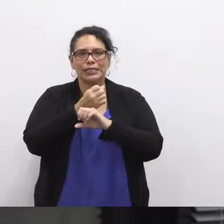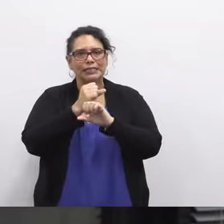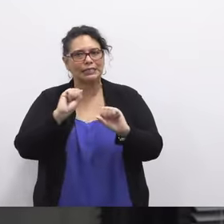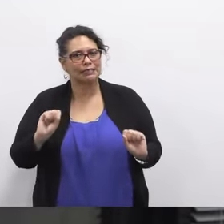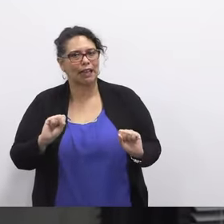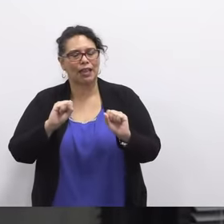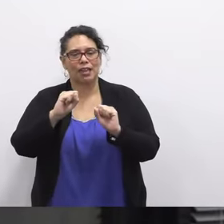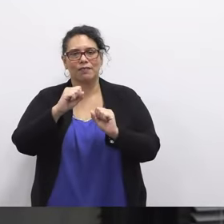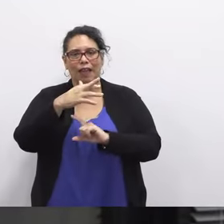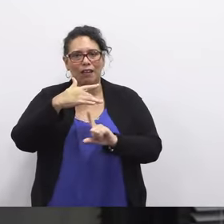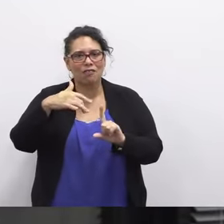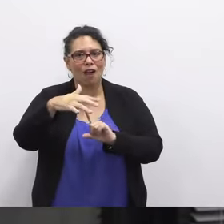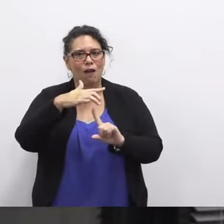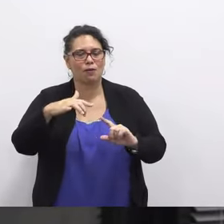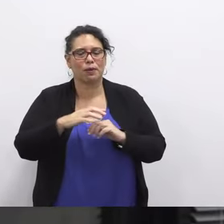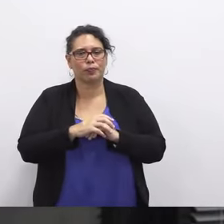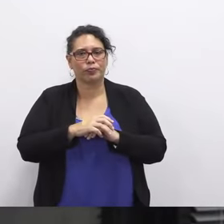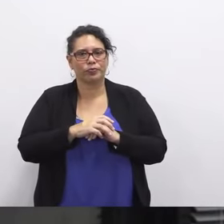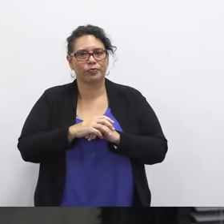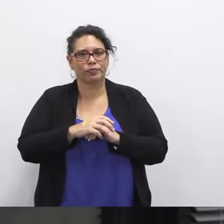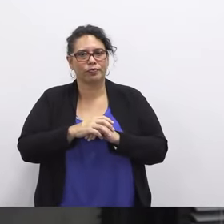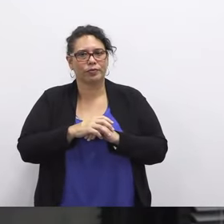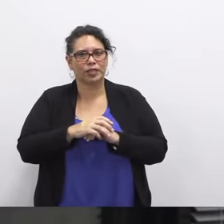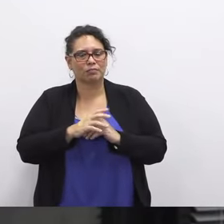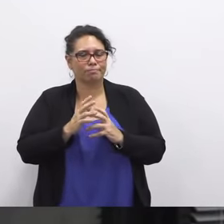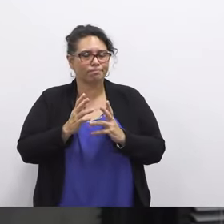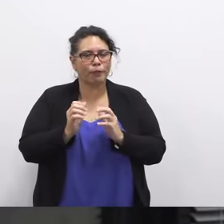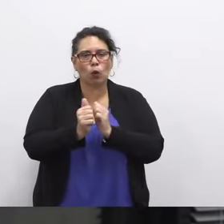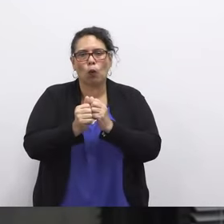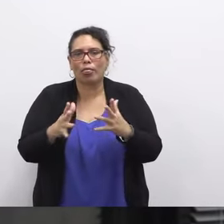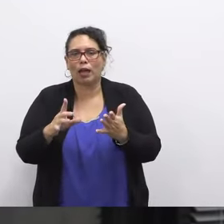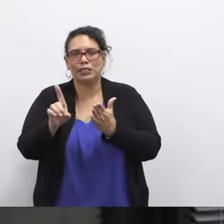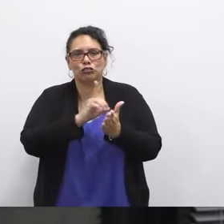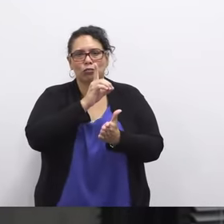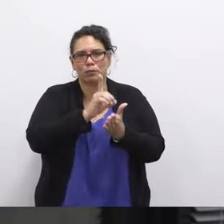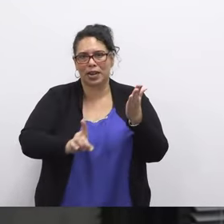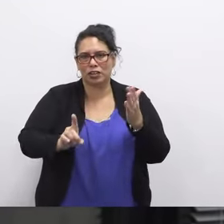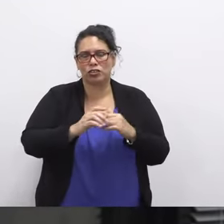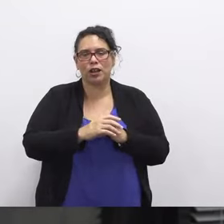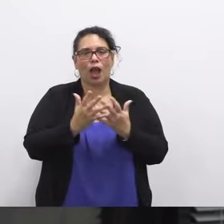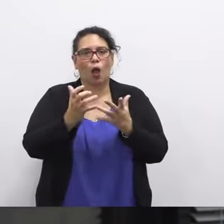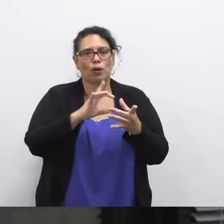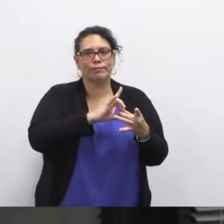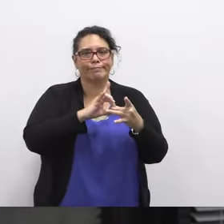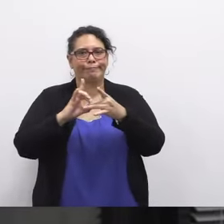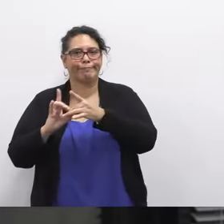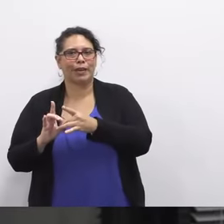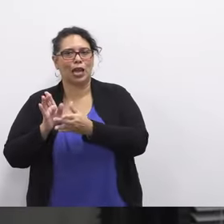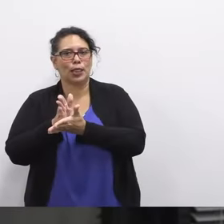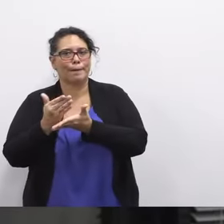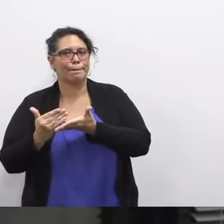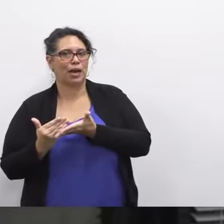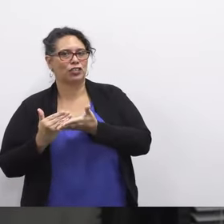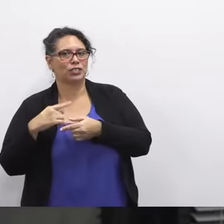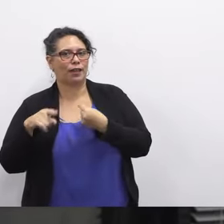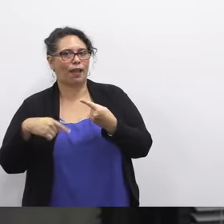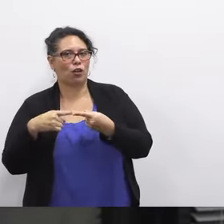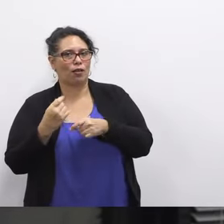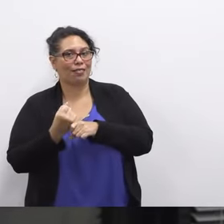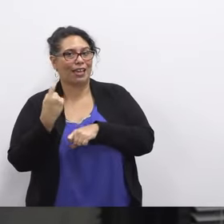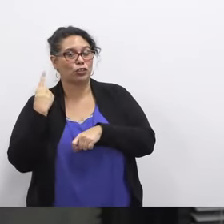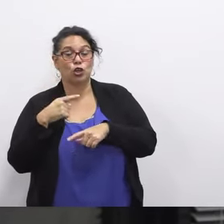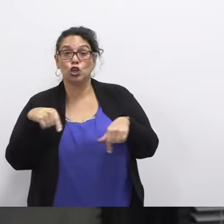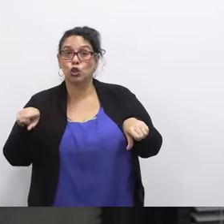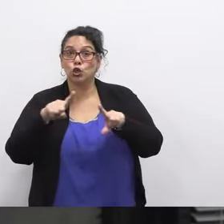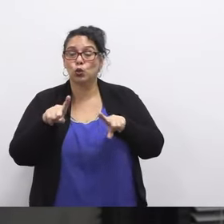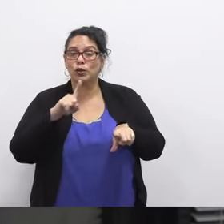environment, one that's free from discrimination. And so I want to tie it to the budget cycle from last year where you all committed funds